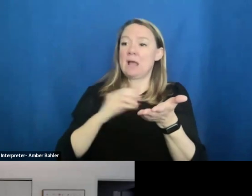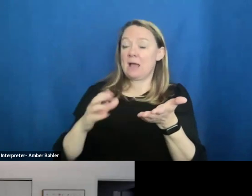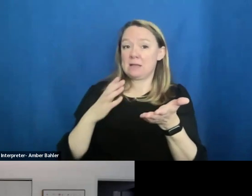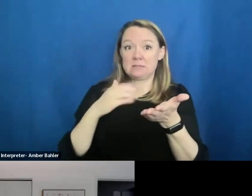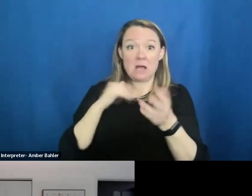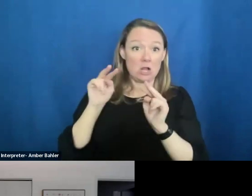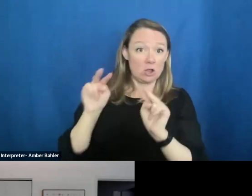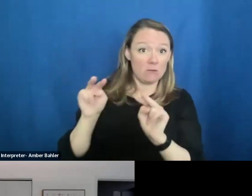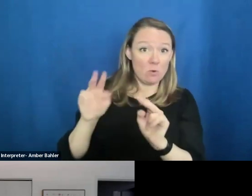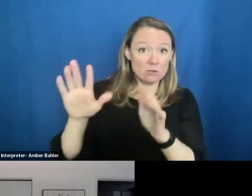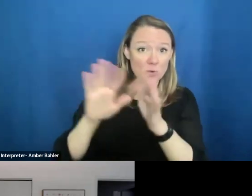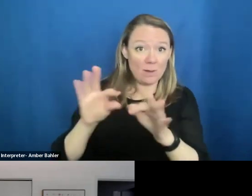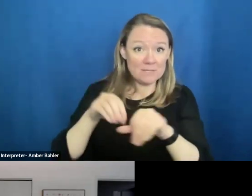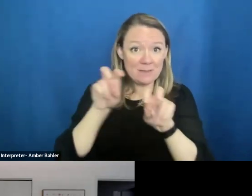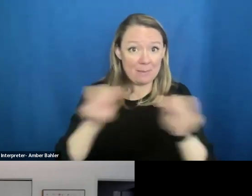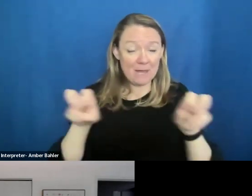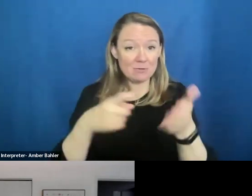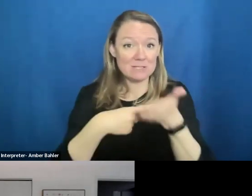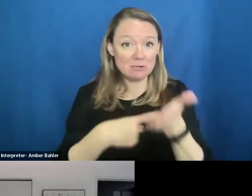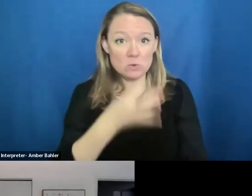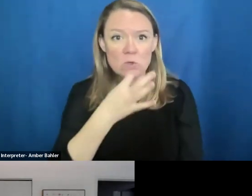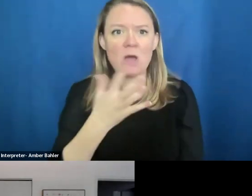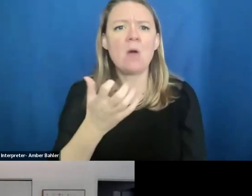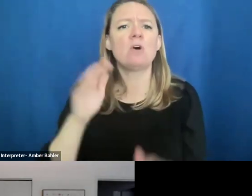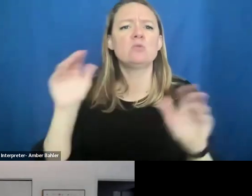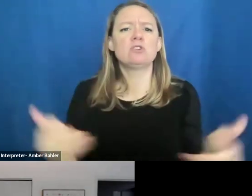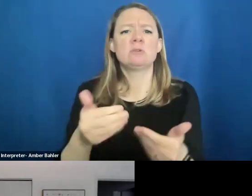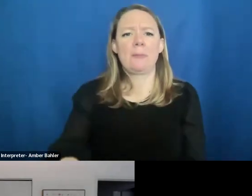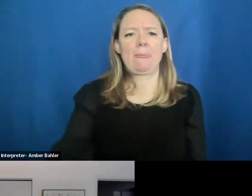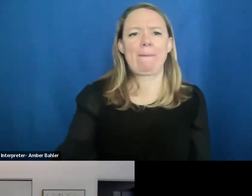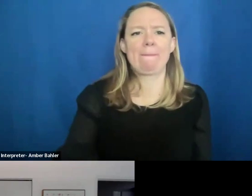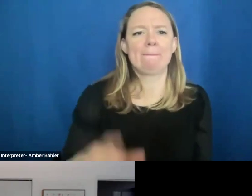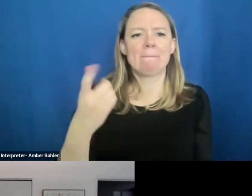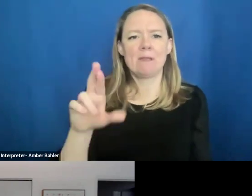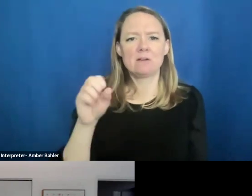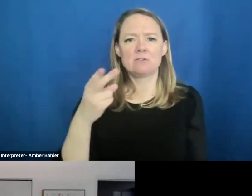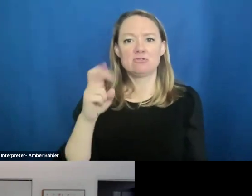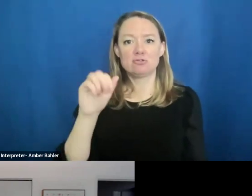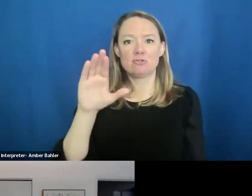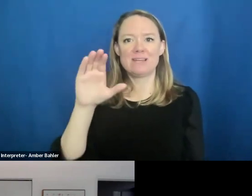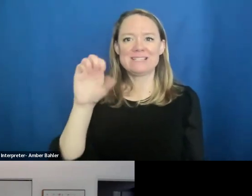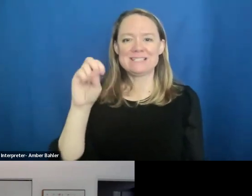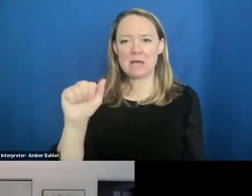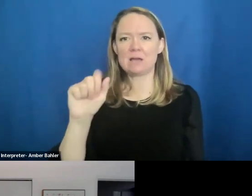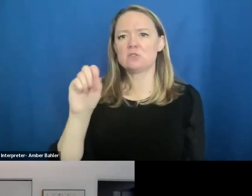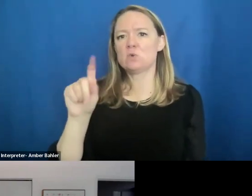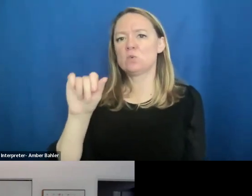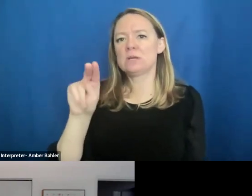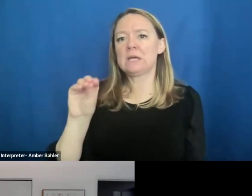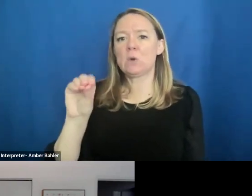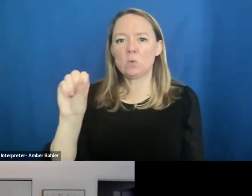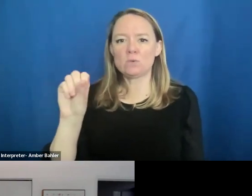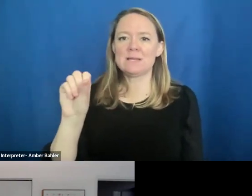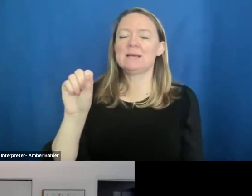like to just introduce Dr. Teresa Fotinos, State Medicaid Director, who's come here to present on some of the